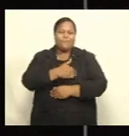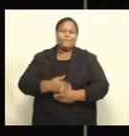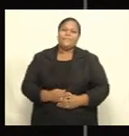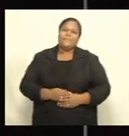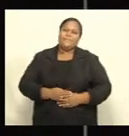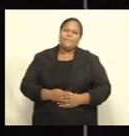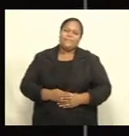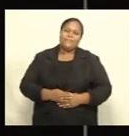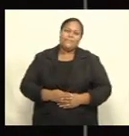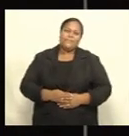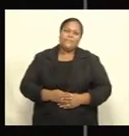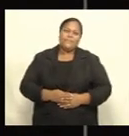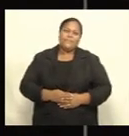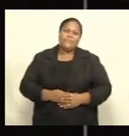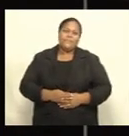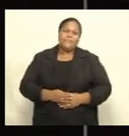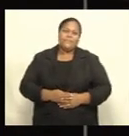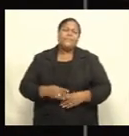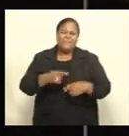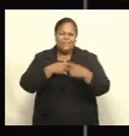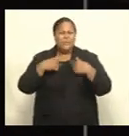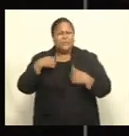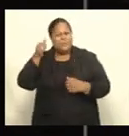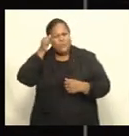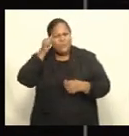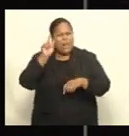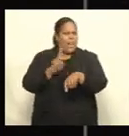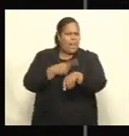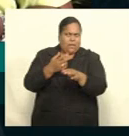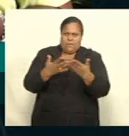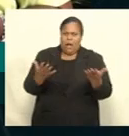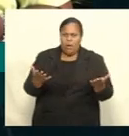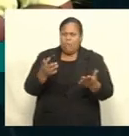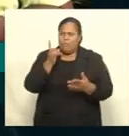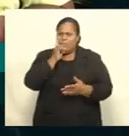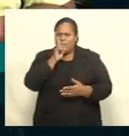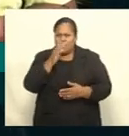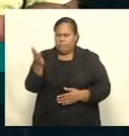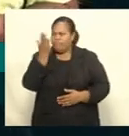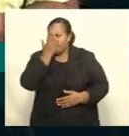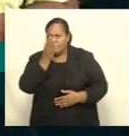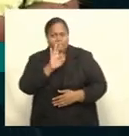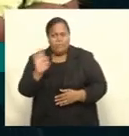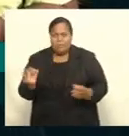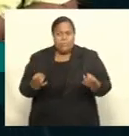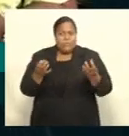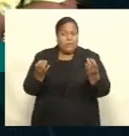Josiah, it comes quite late in the day. Won't this catch people unprepared?